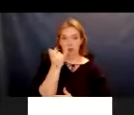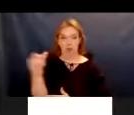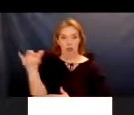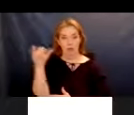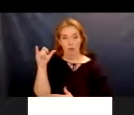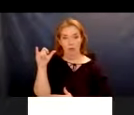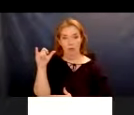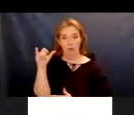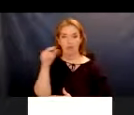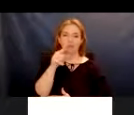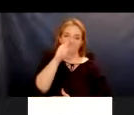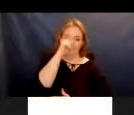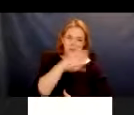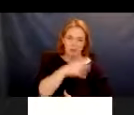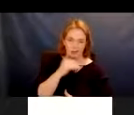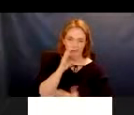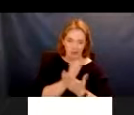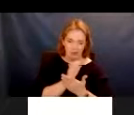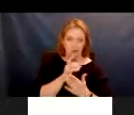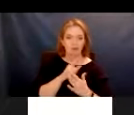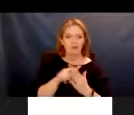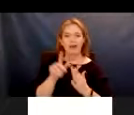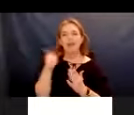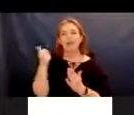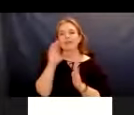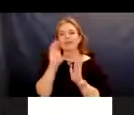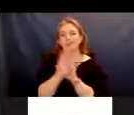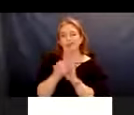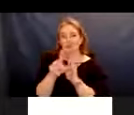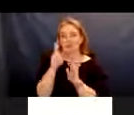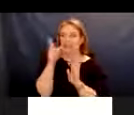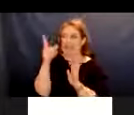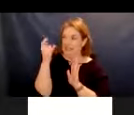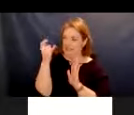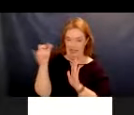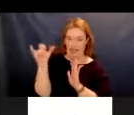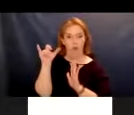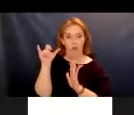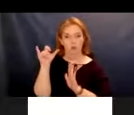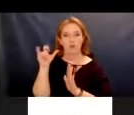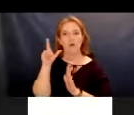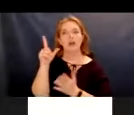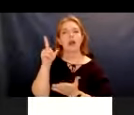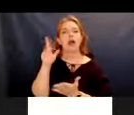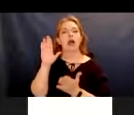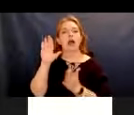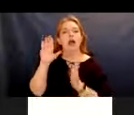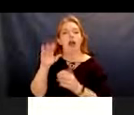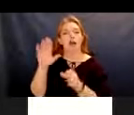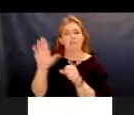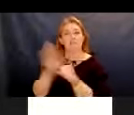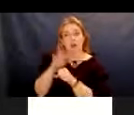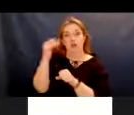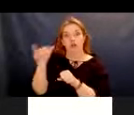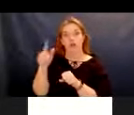that's black and white. But there's another photo in here with a couple of them that are going toward yellow. It's still kind of green.